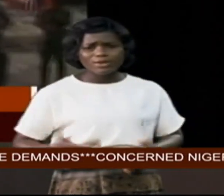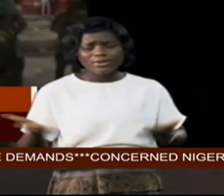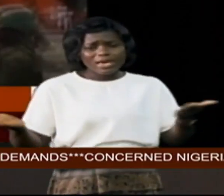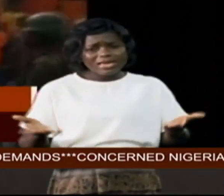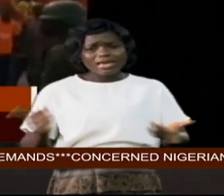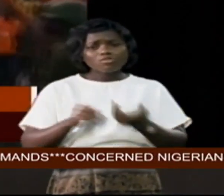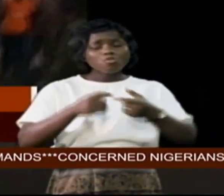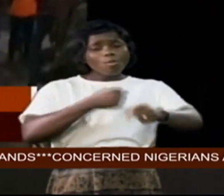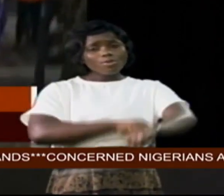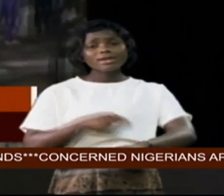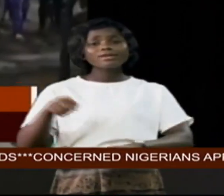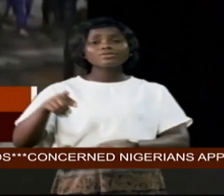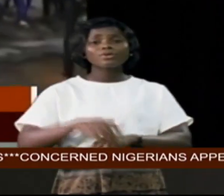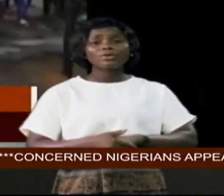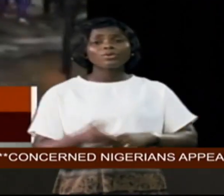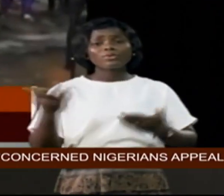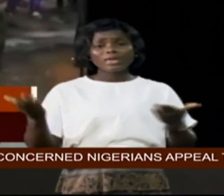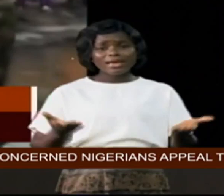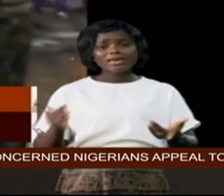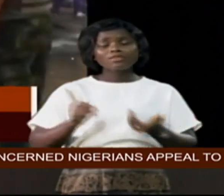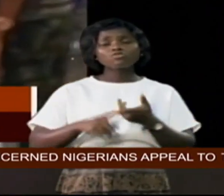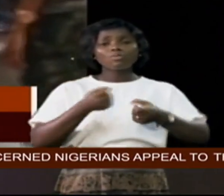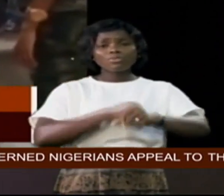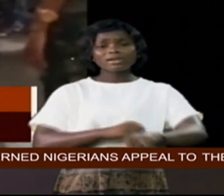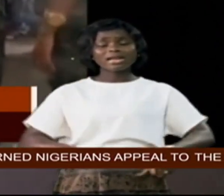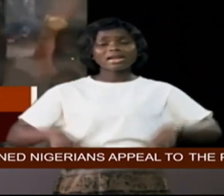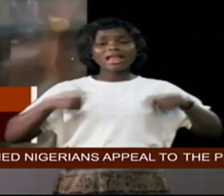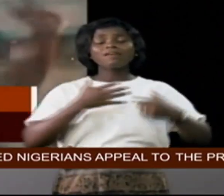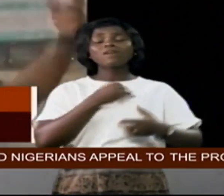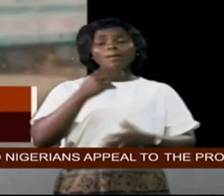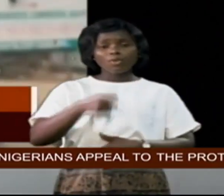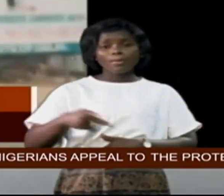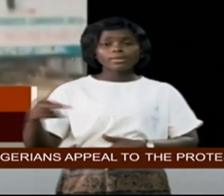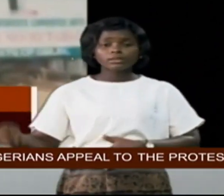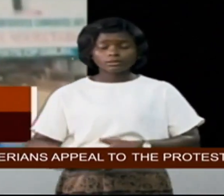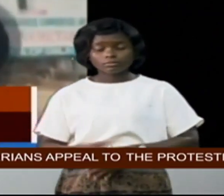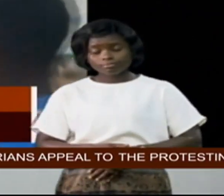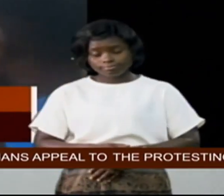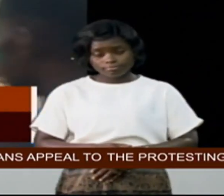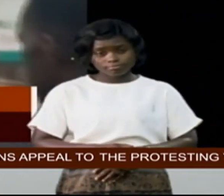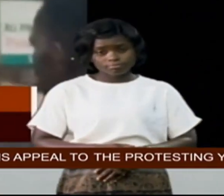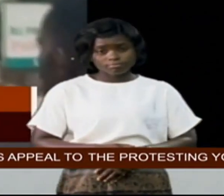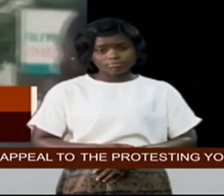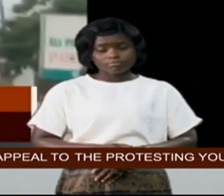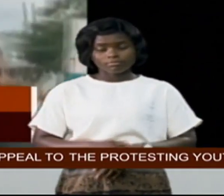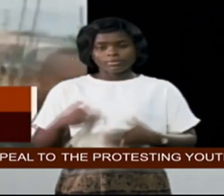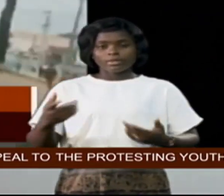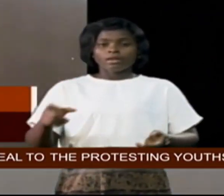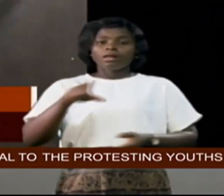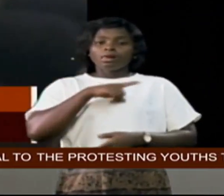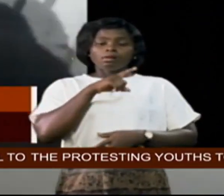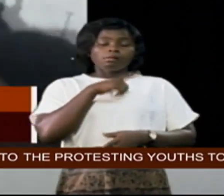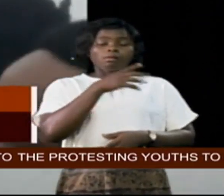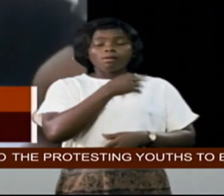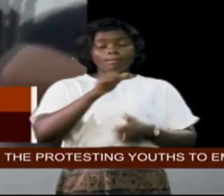to protect you. We are here to protect lives and property. Lagos and every other places.